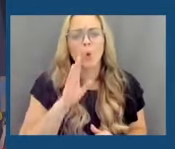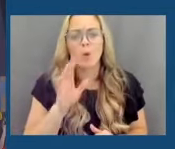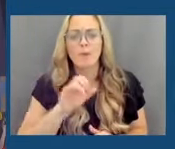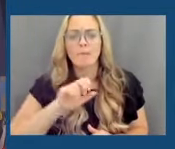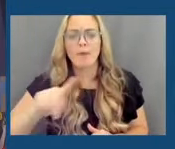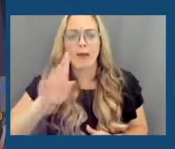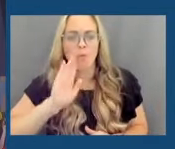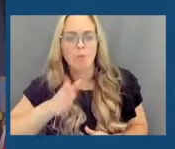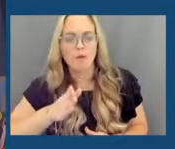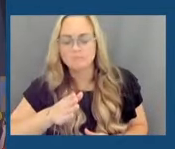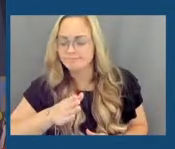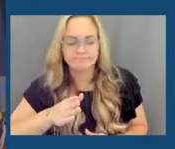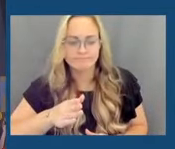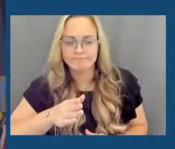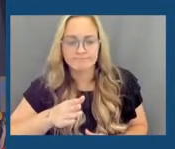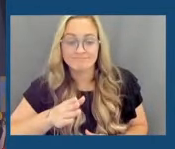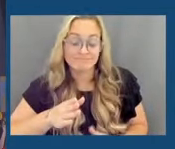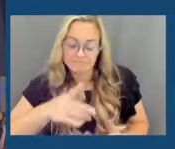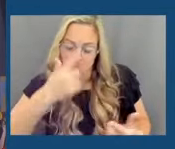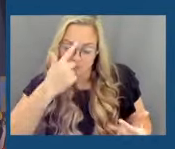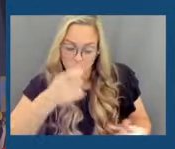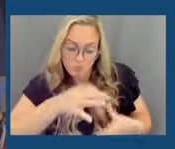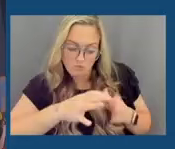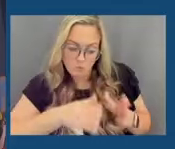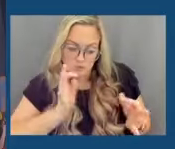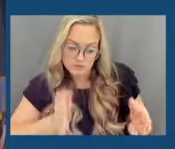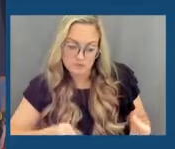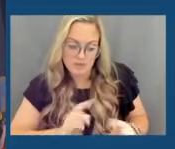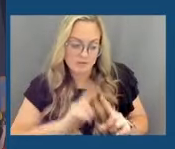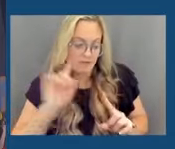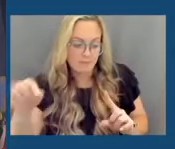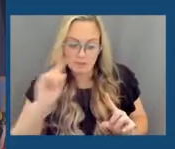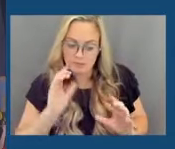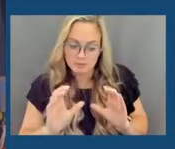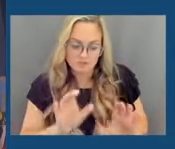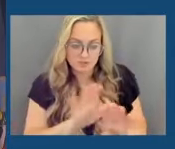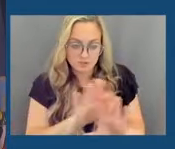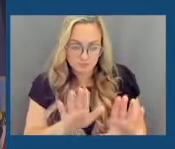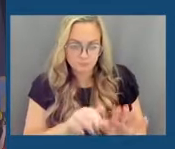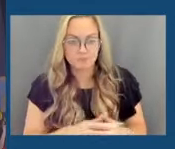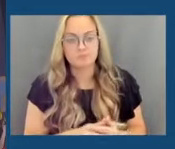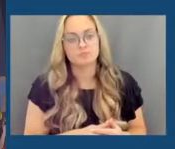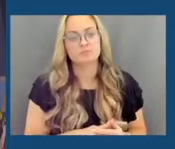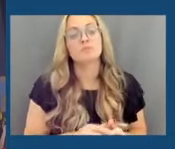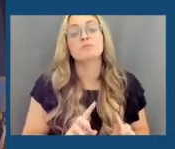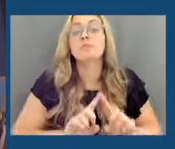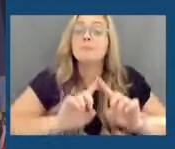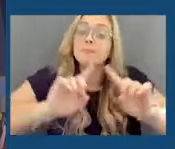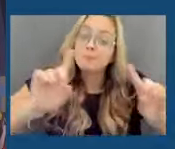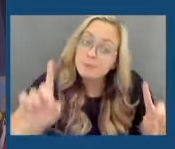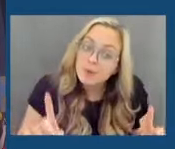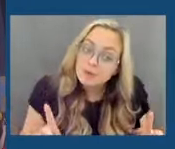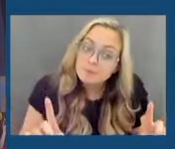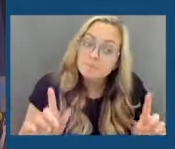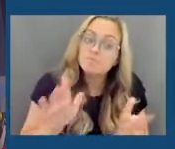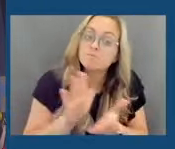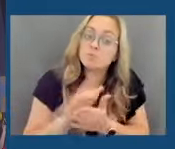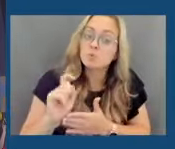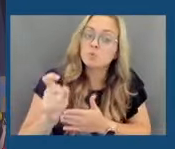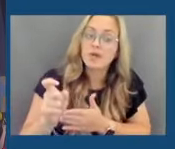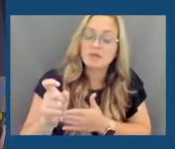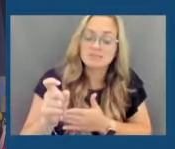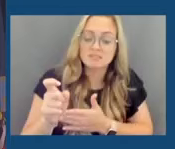So that's up for voters to decide. This is not a political conversation. But school taxes have eaten